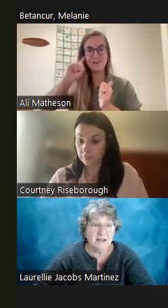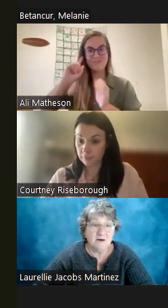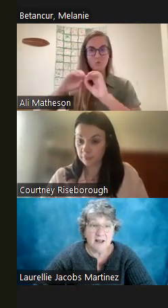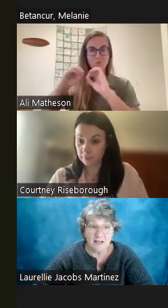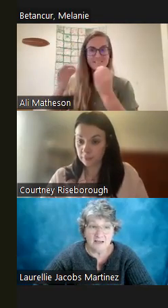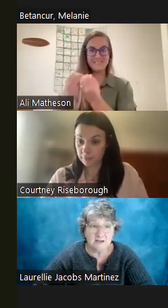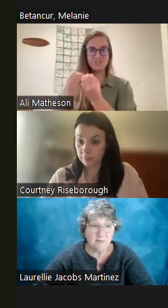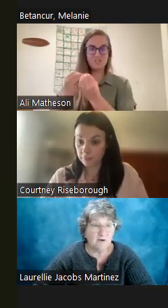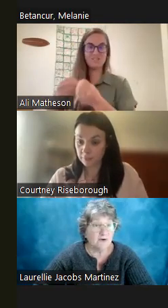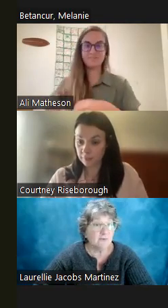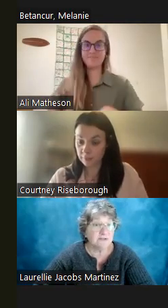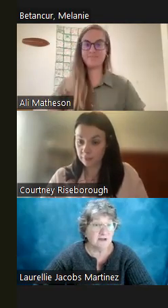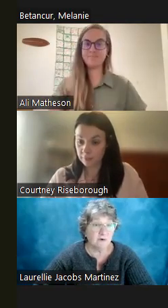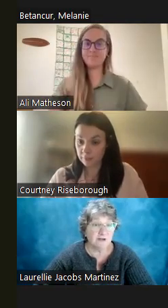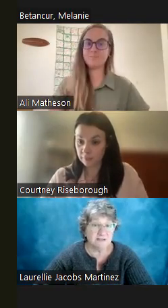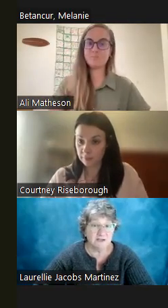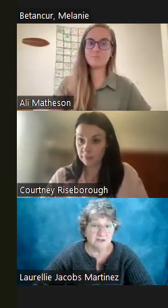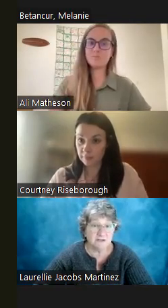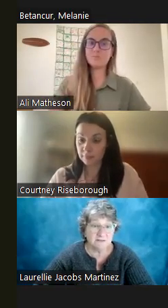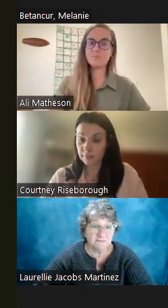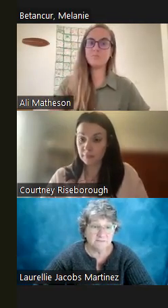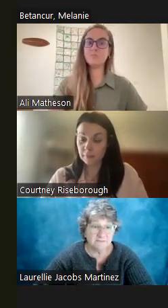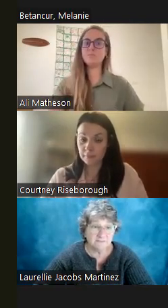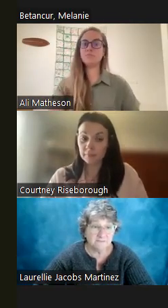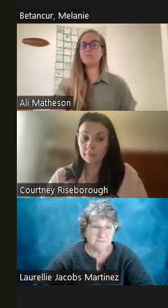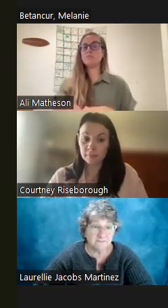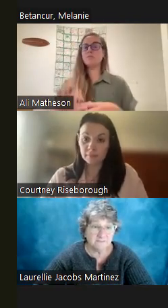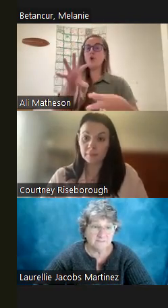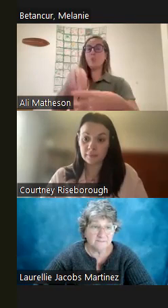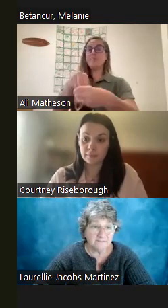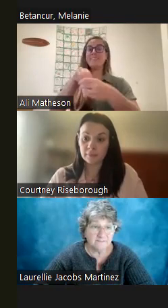And Hearing Allies can partner with deaf organizations